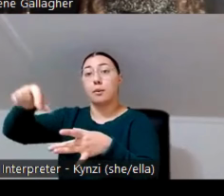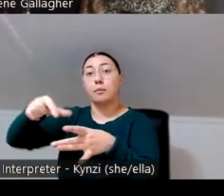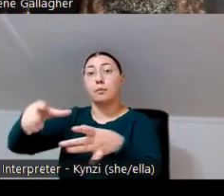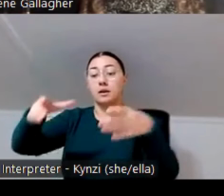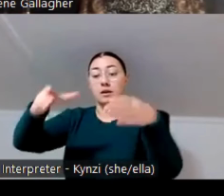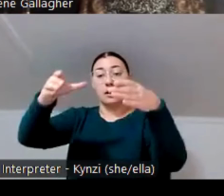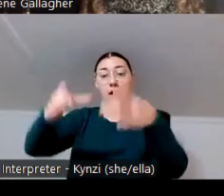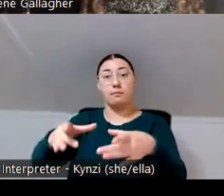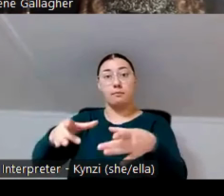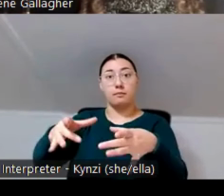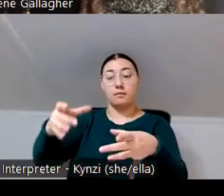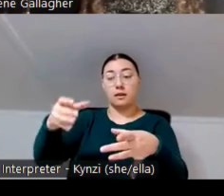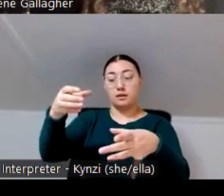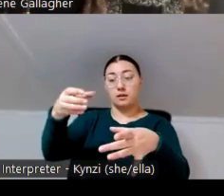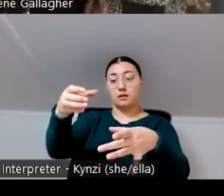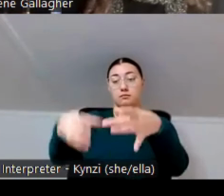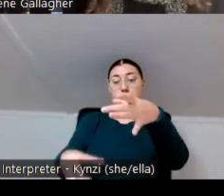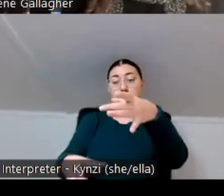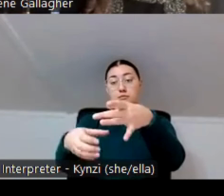form.